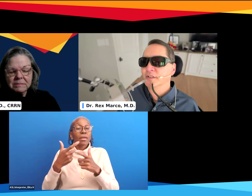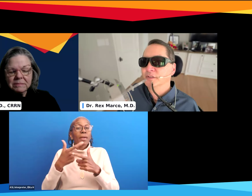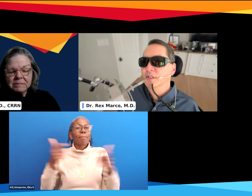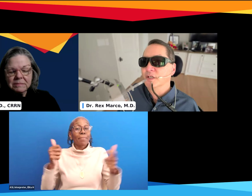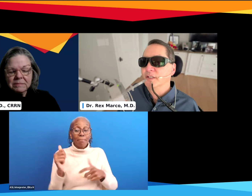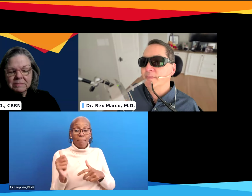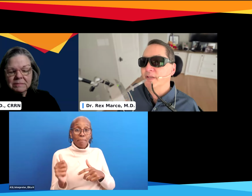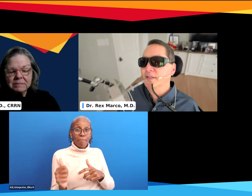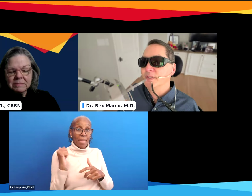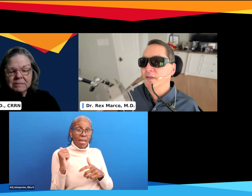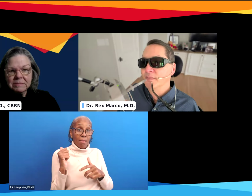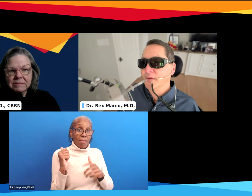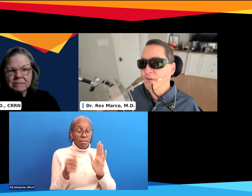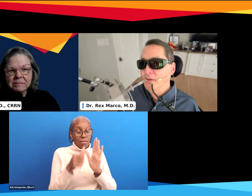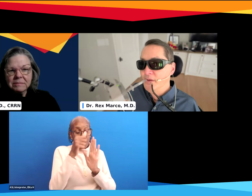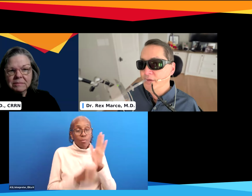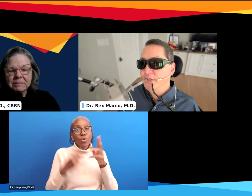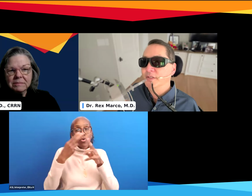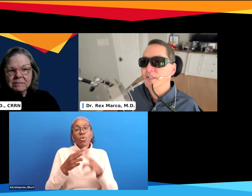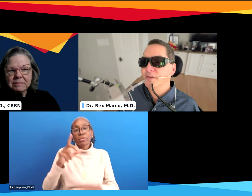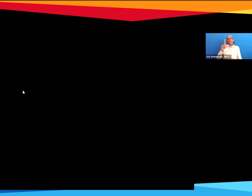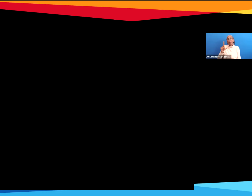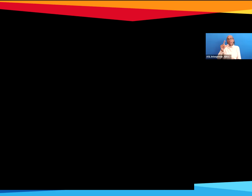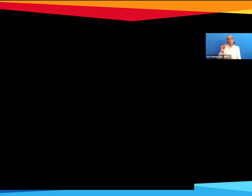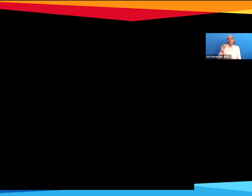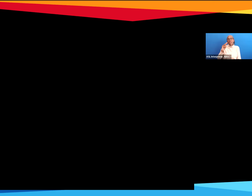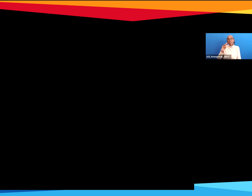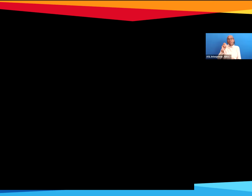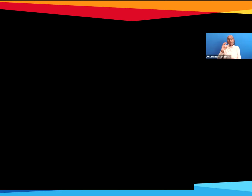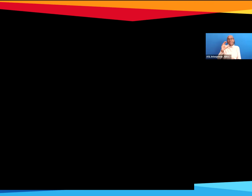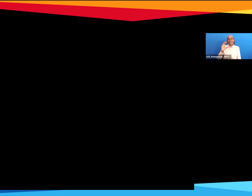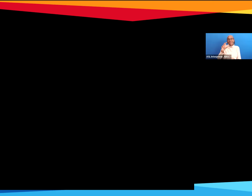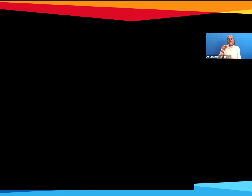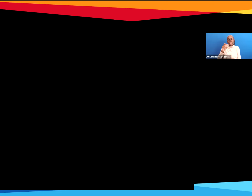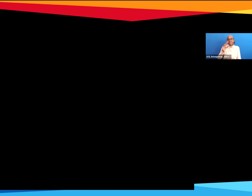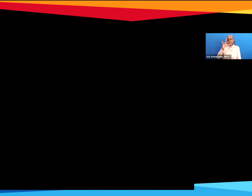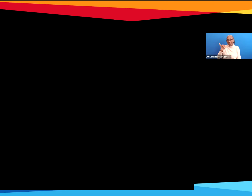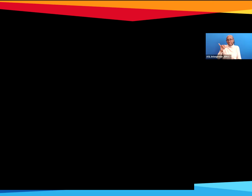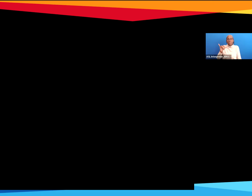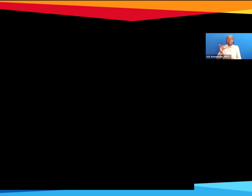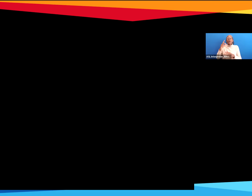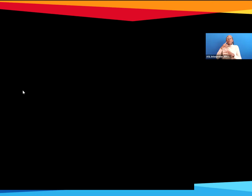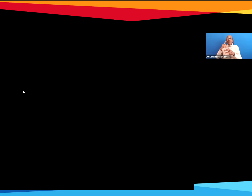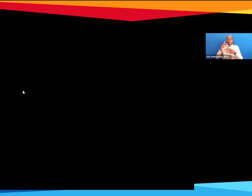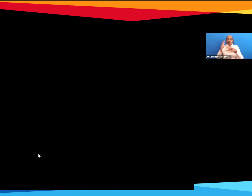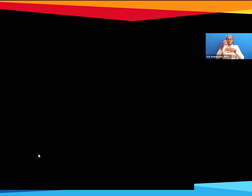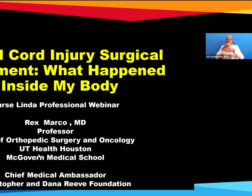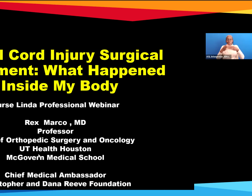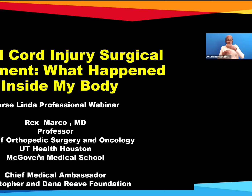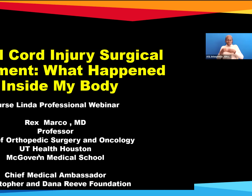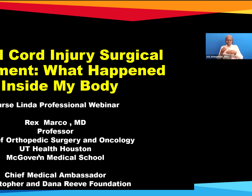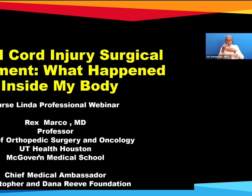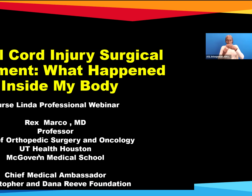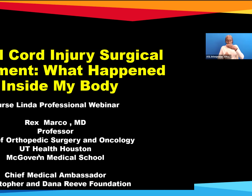back called a laminectomy to decompress and open up the spinal canal may lead